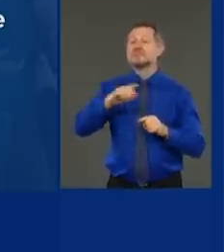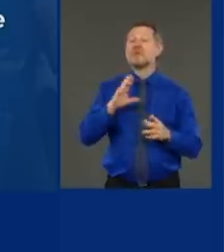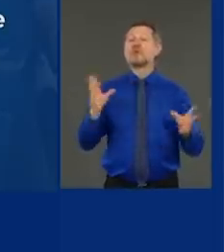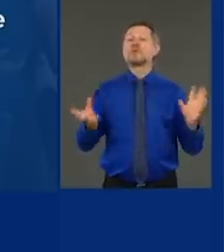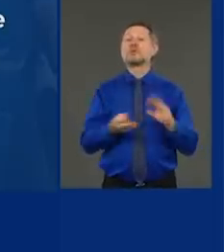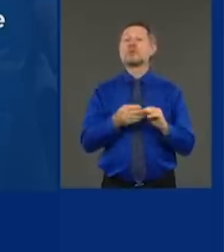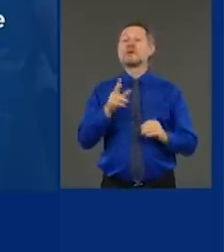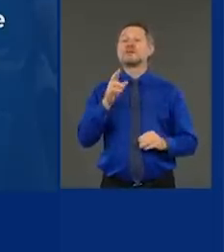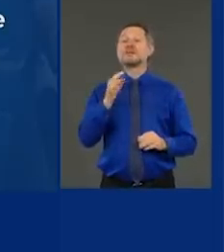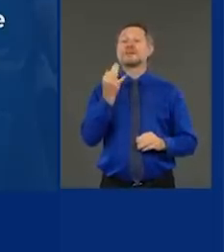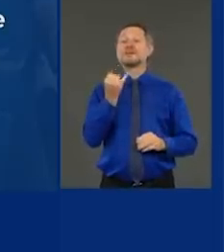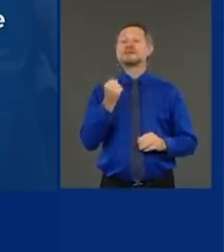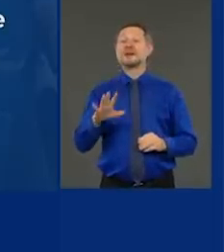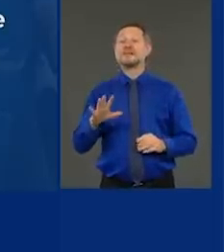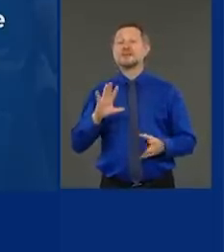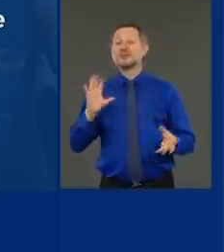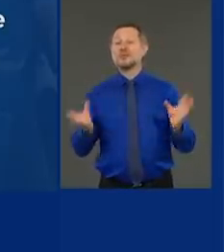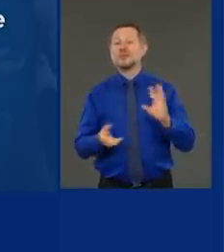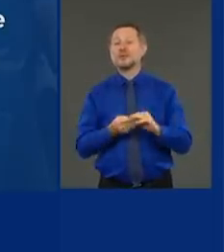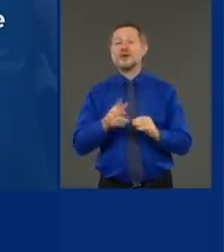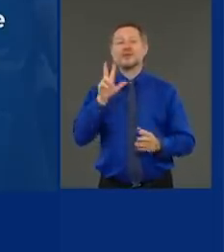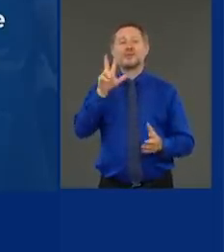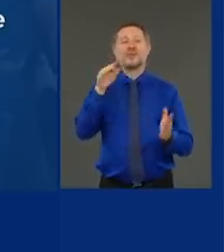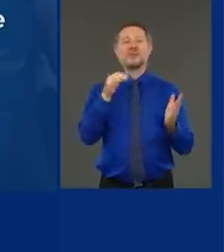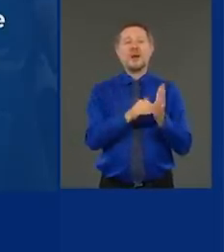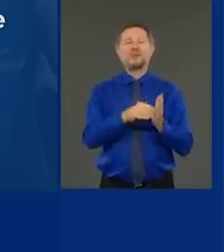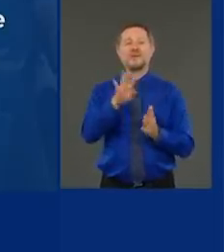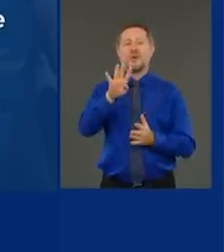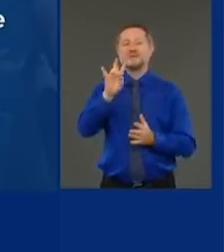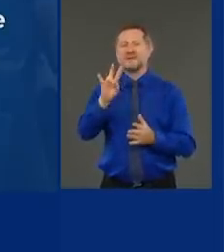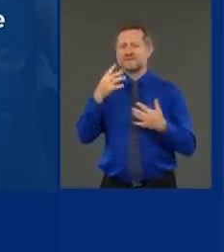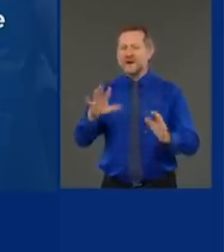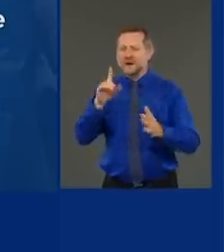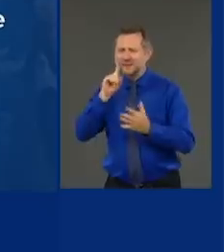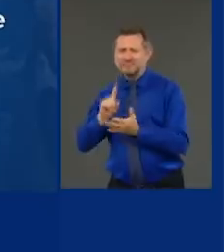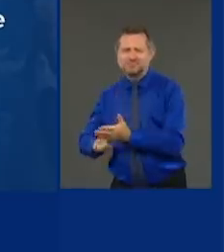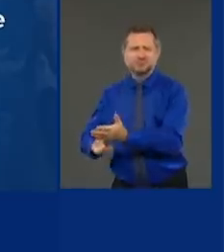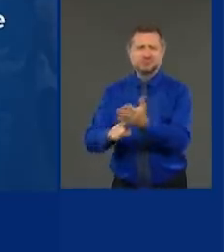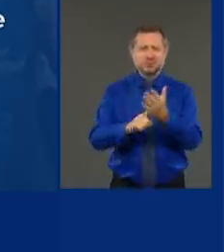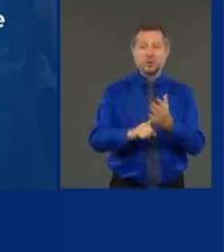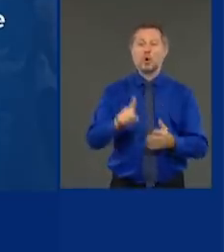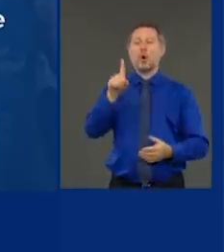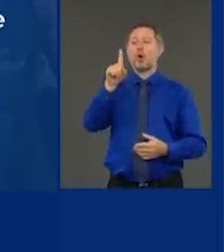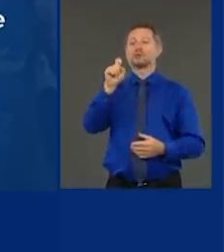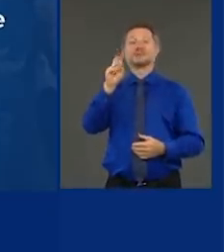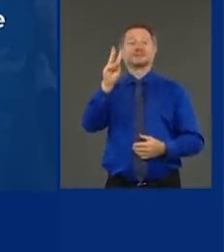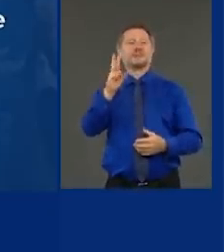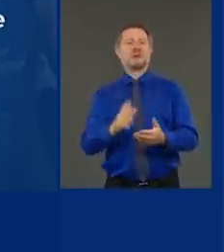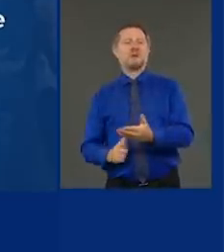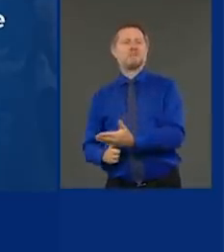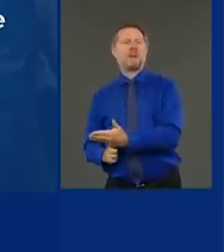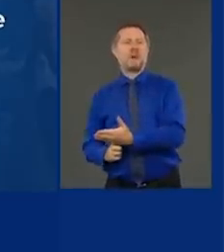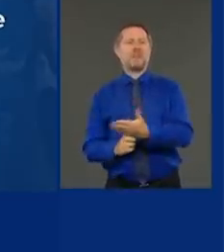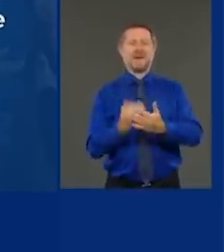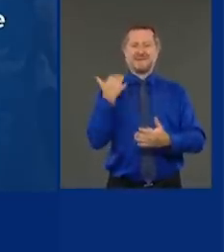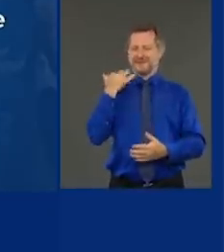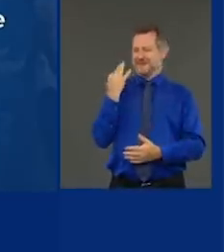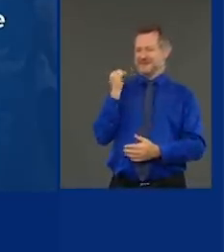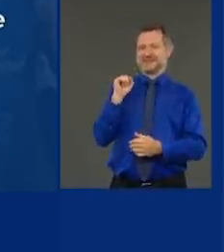3,000 establishments and did 106 violations. All this to say to the bars and